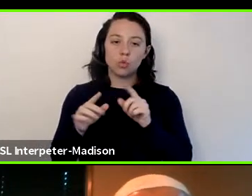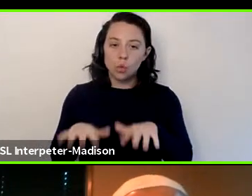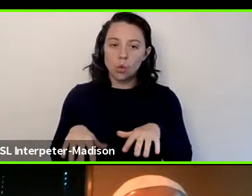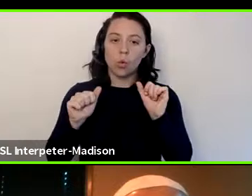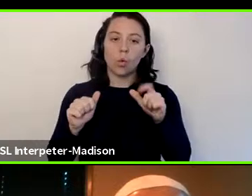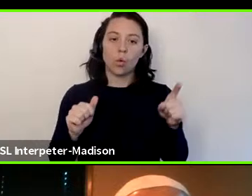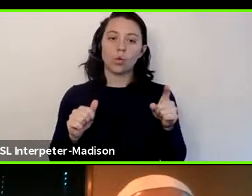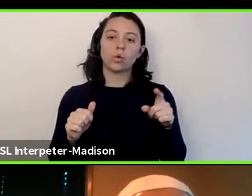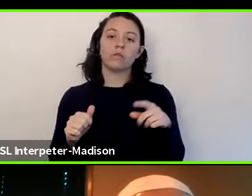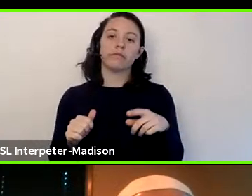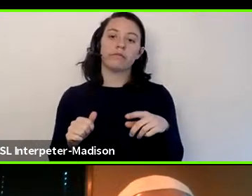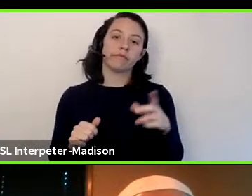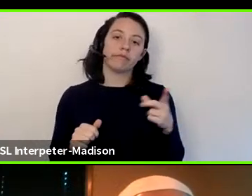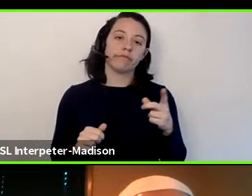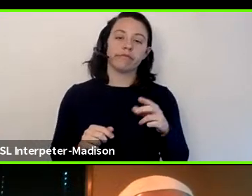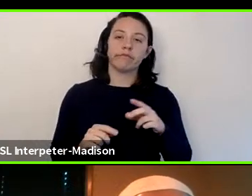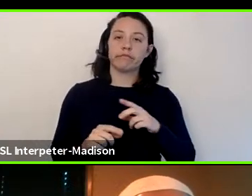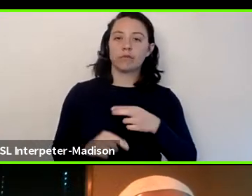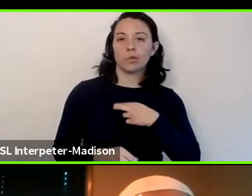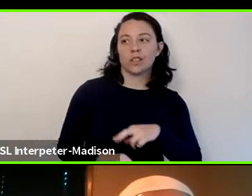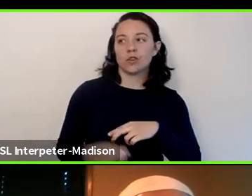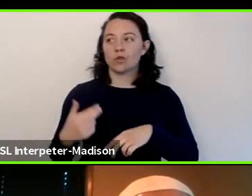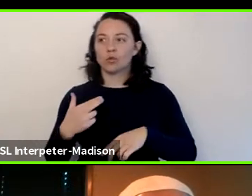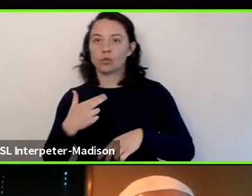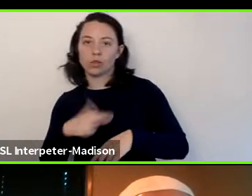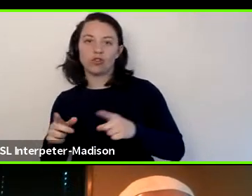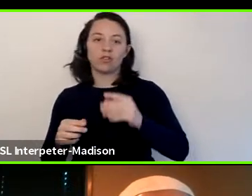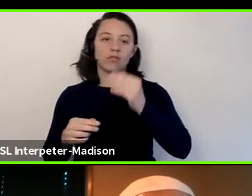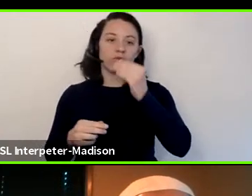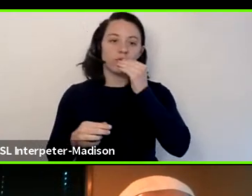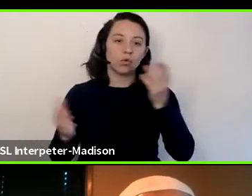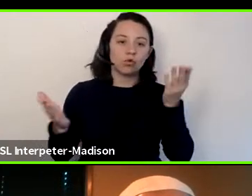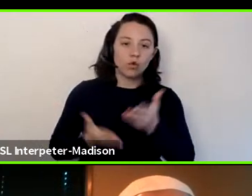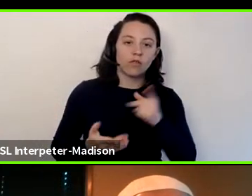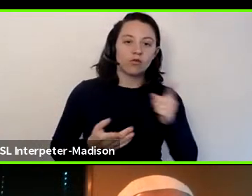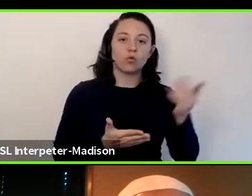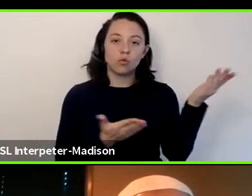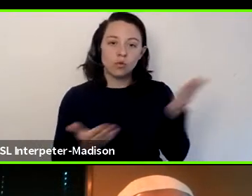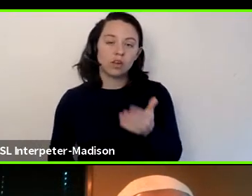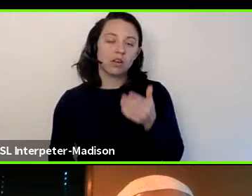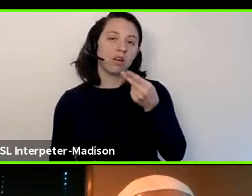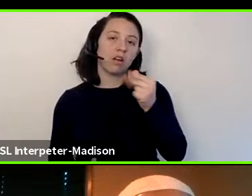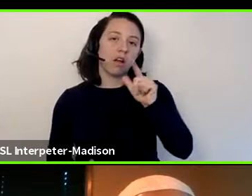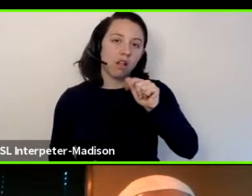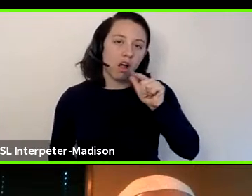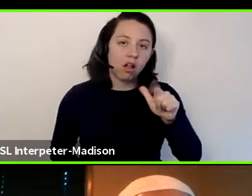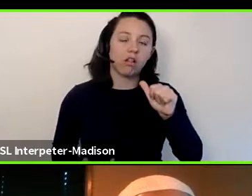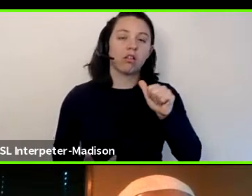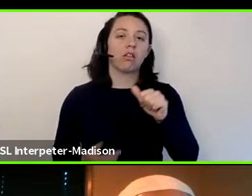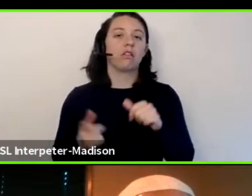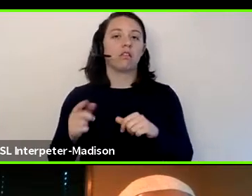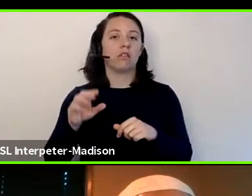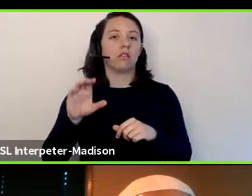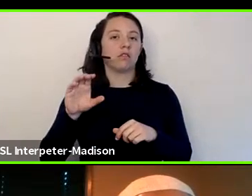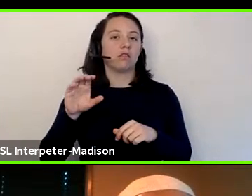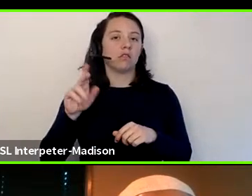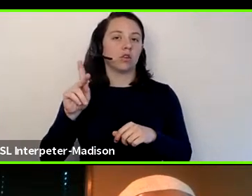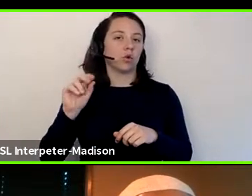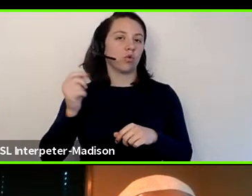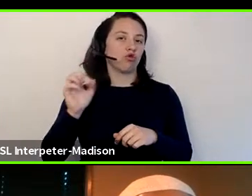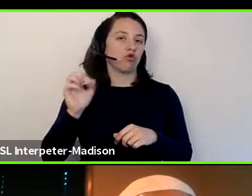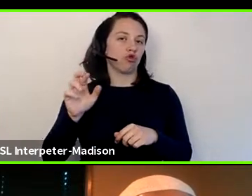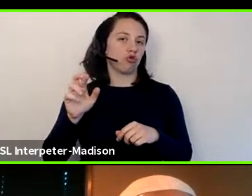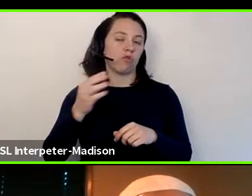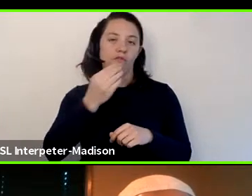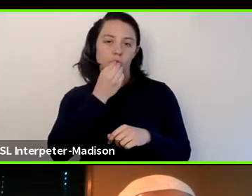food drive that will to bring in halal and kosher foods, and then to go from there and jointly host